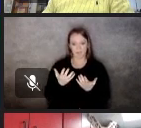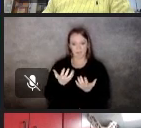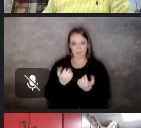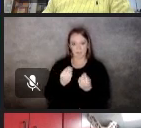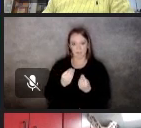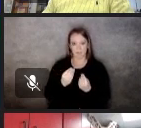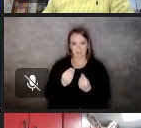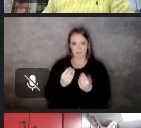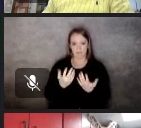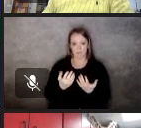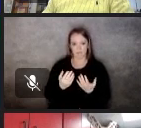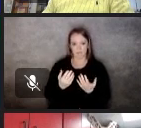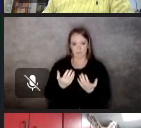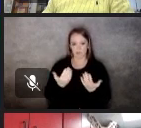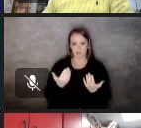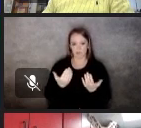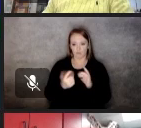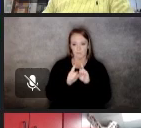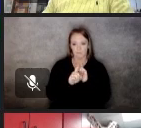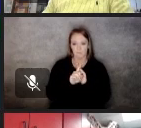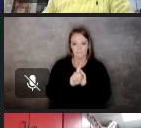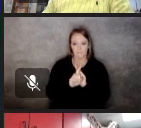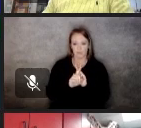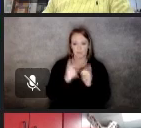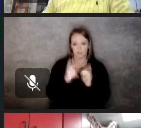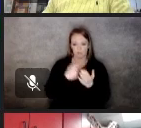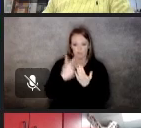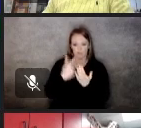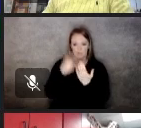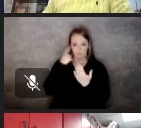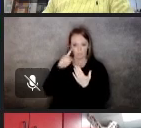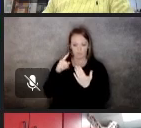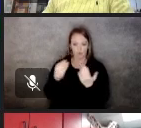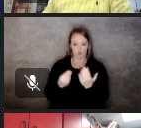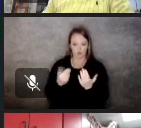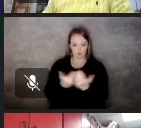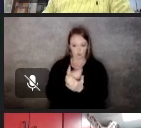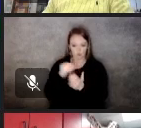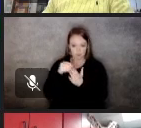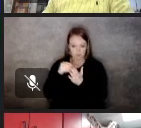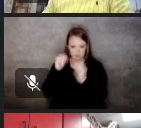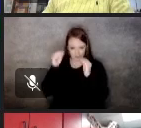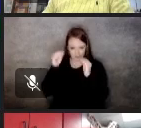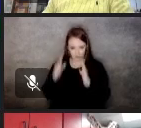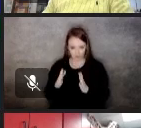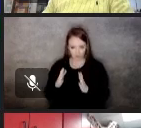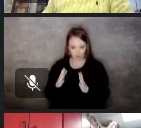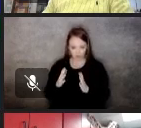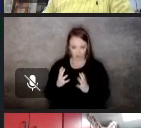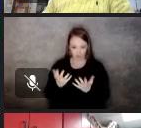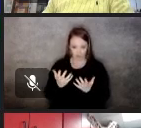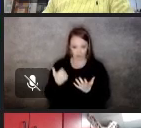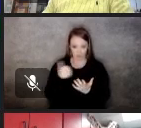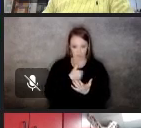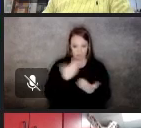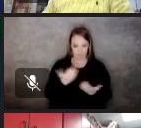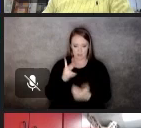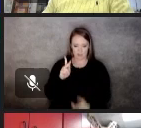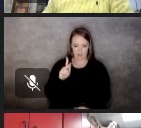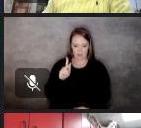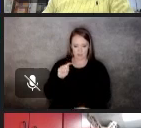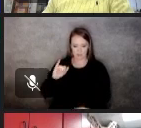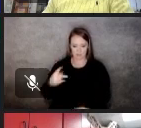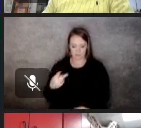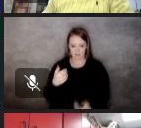new teachers or new to the profession teachers. I know when we at K-TIP, I had a great mentor